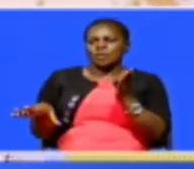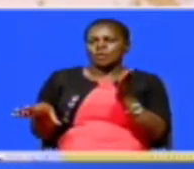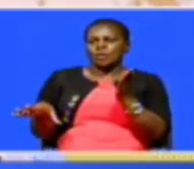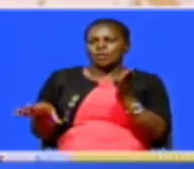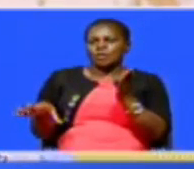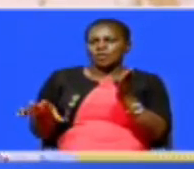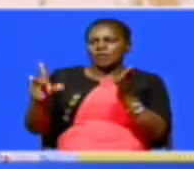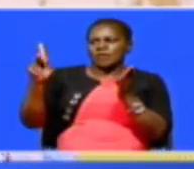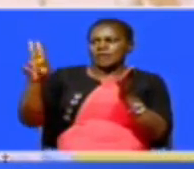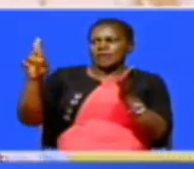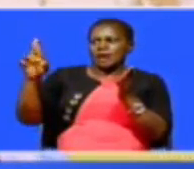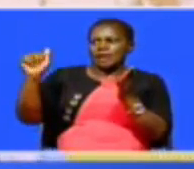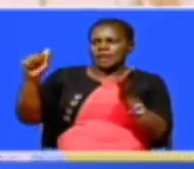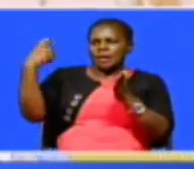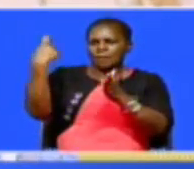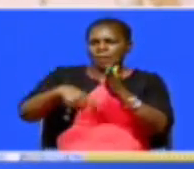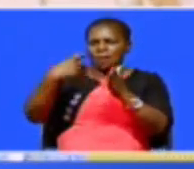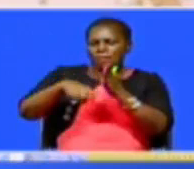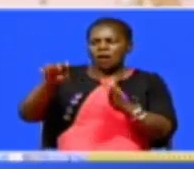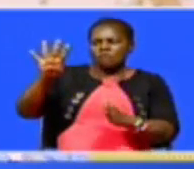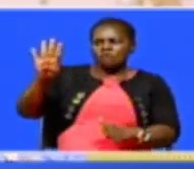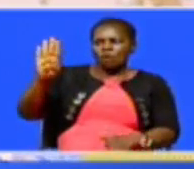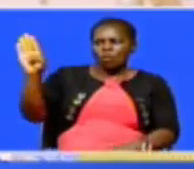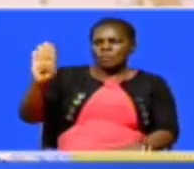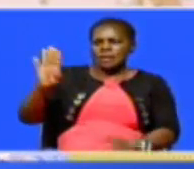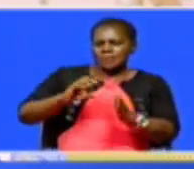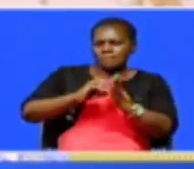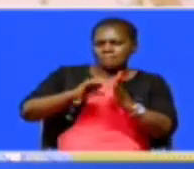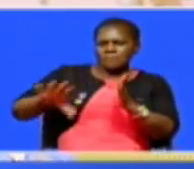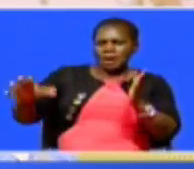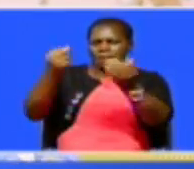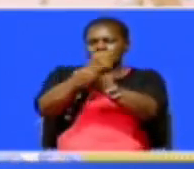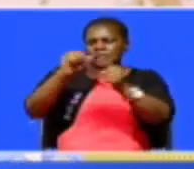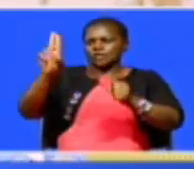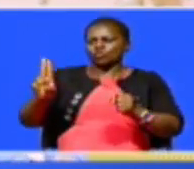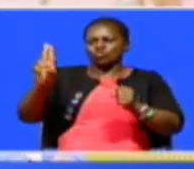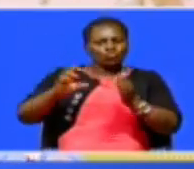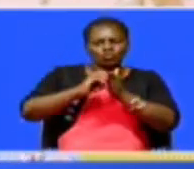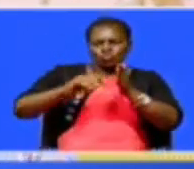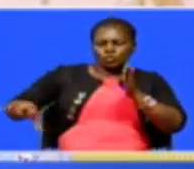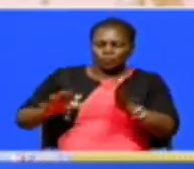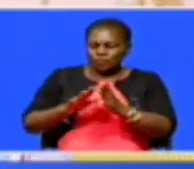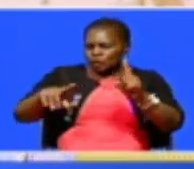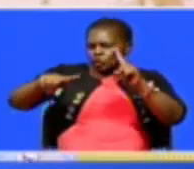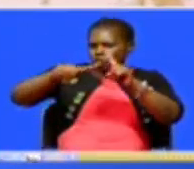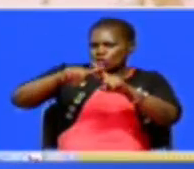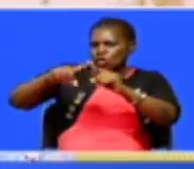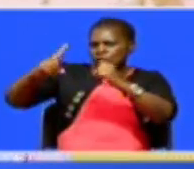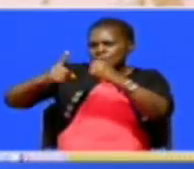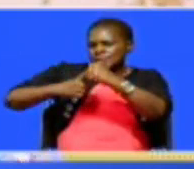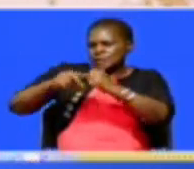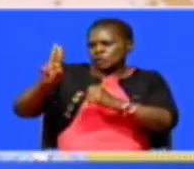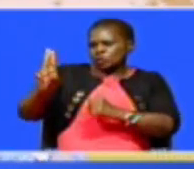And KRA taxation of 4 billion was waived by His Excellency the President. Total of